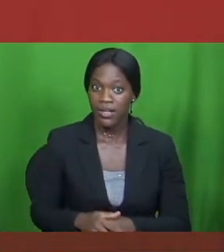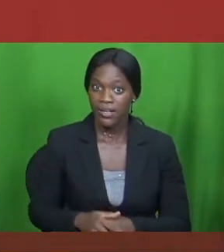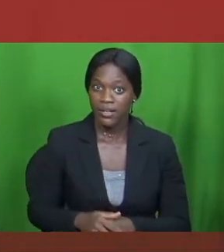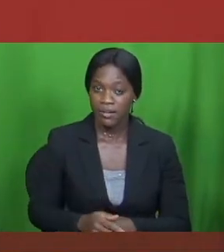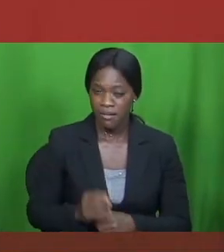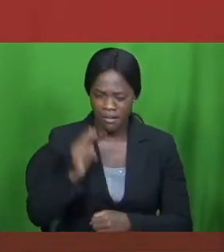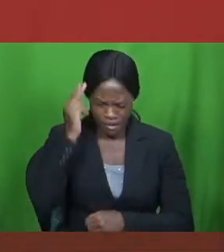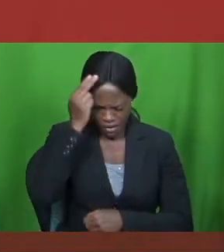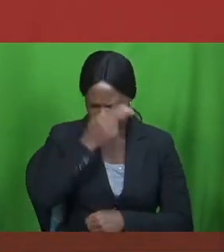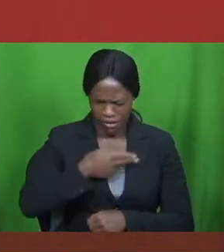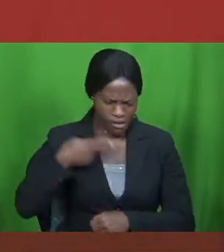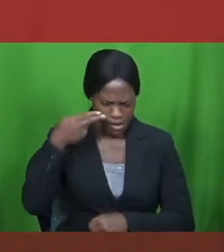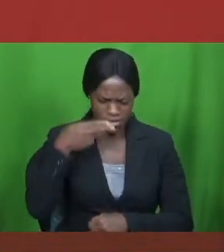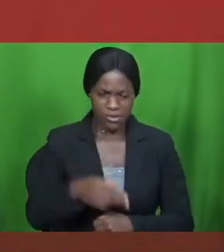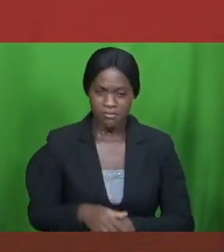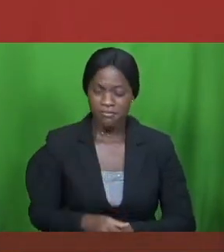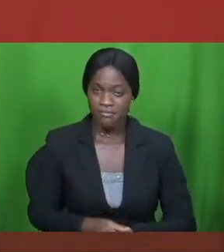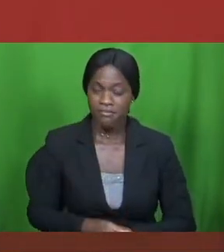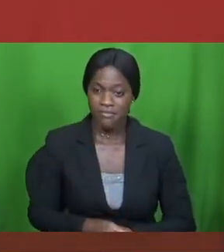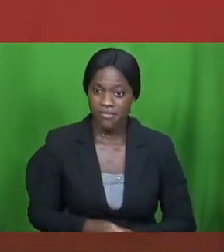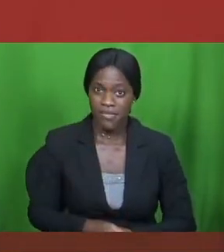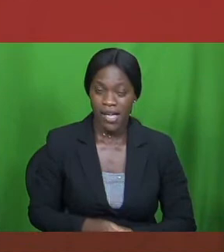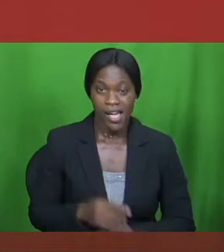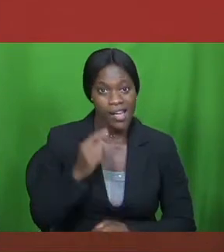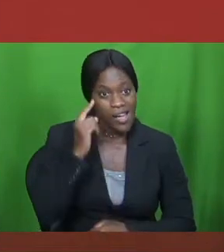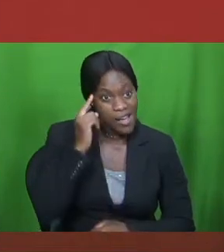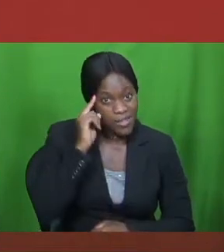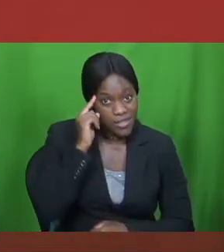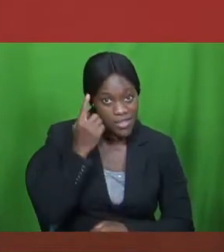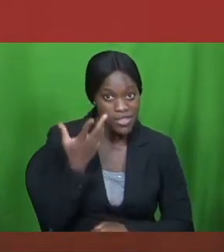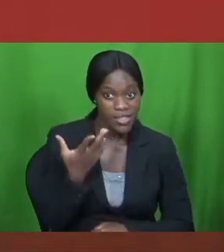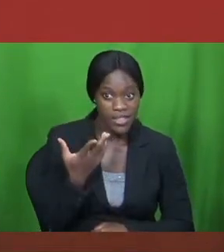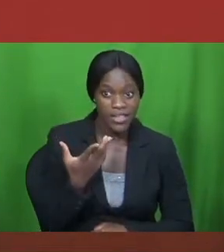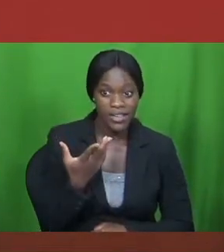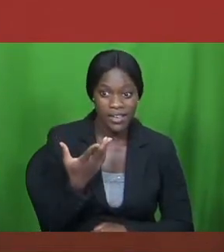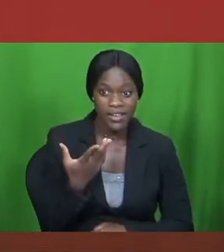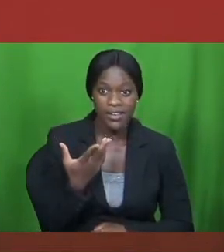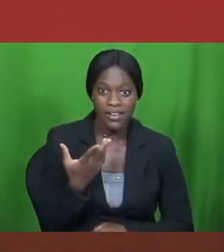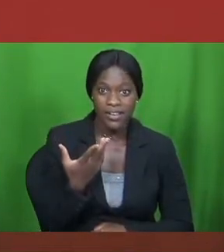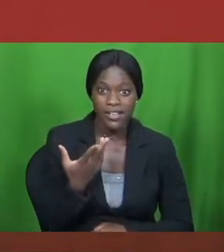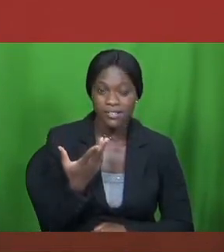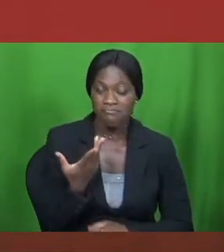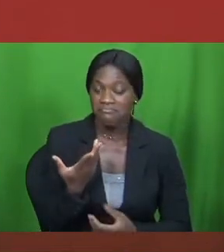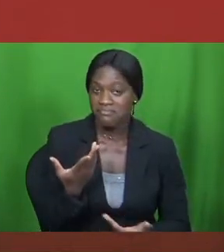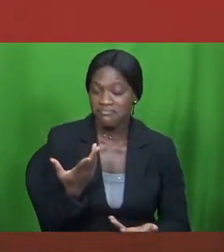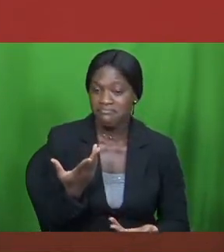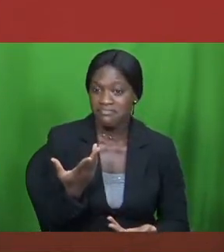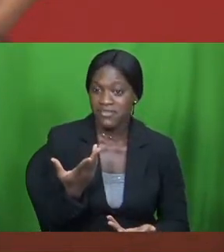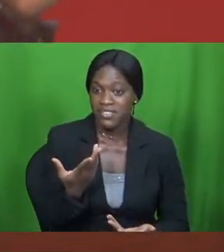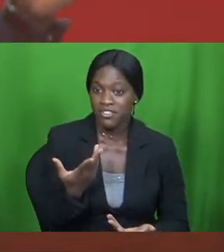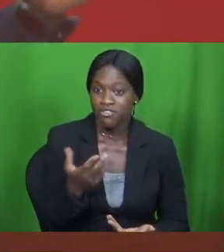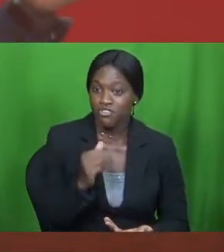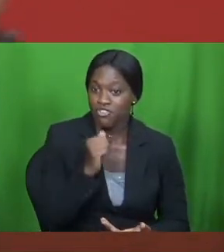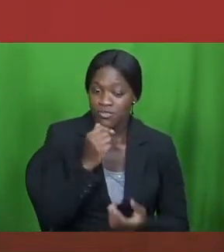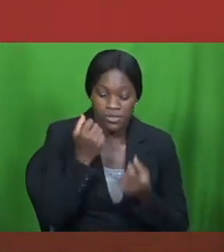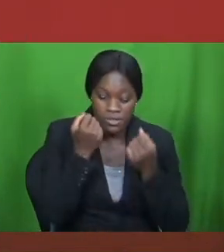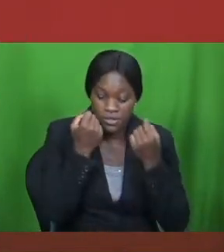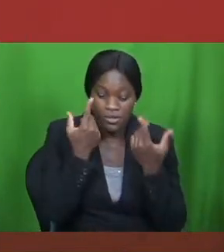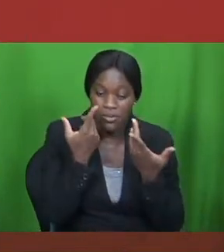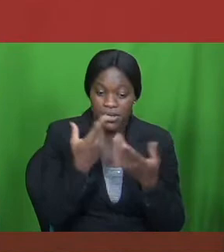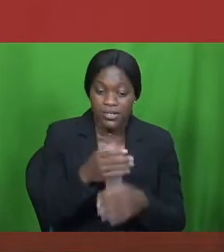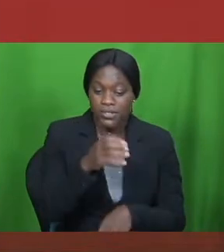guy, and I think that it's no wonder that